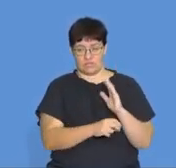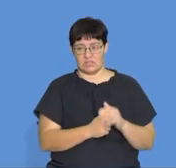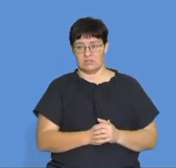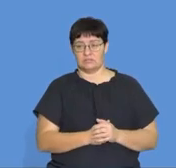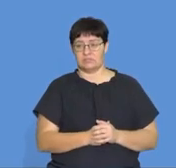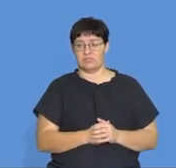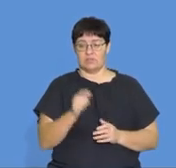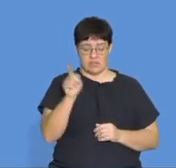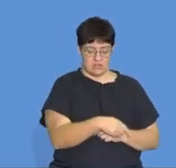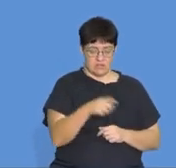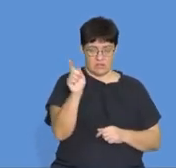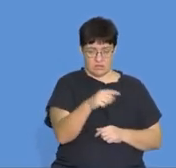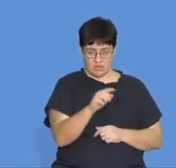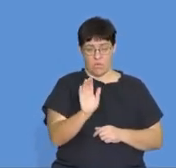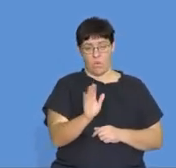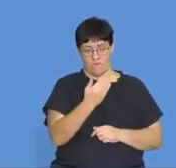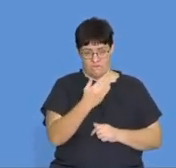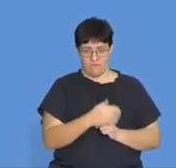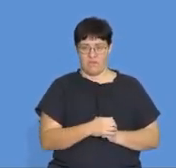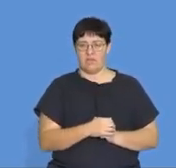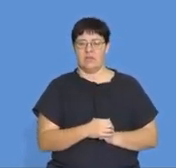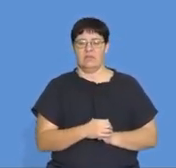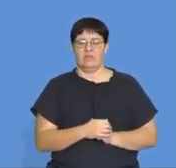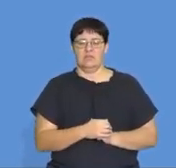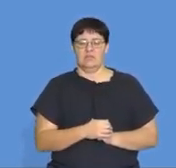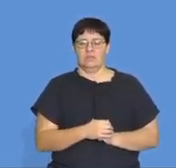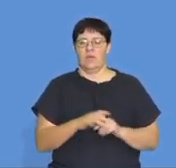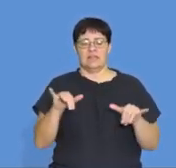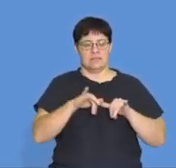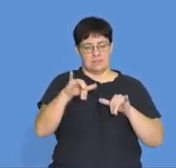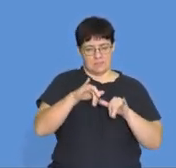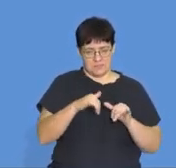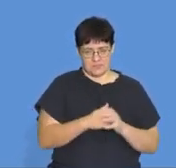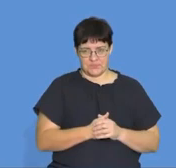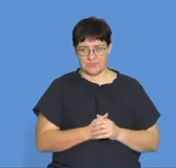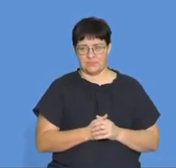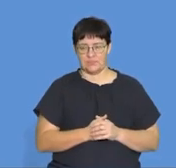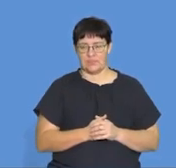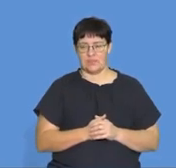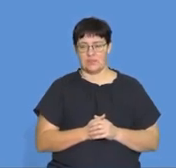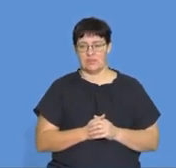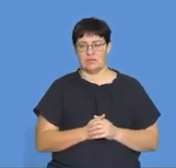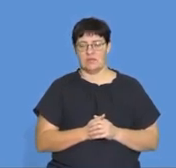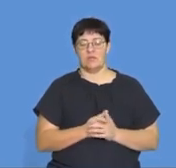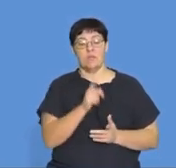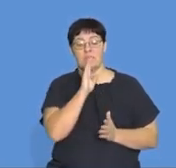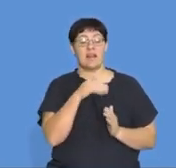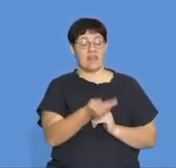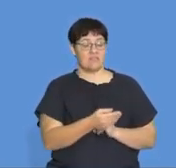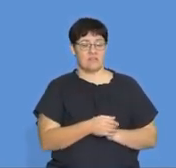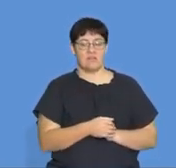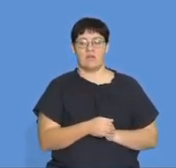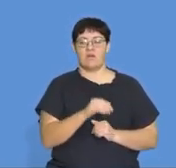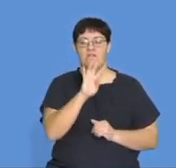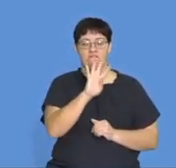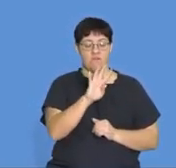So this and that I will need to divide because they are the same, so they will cancel out. And then I will be left